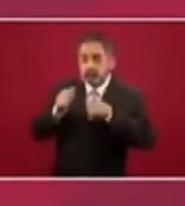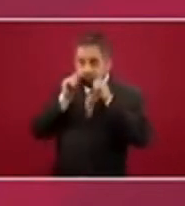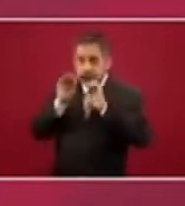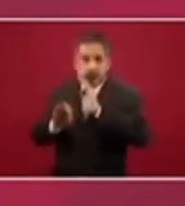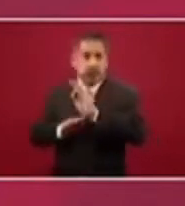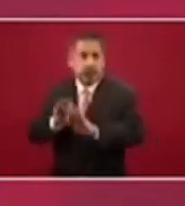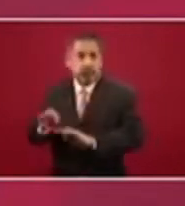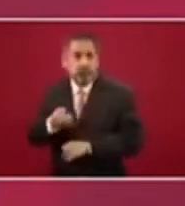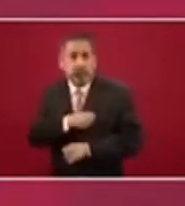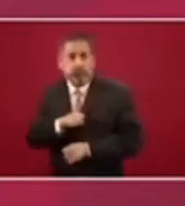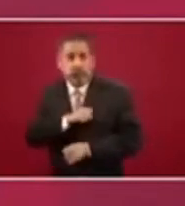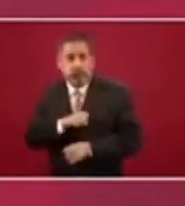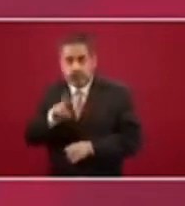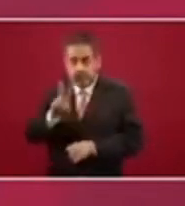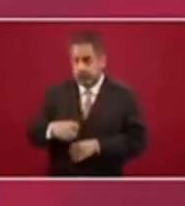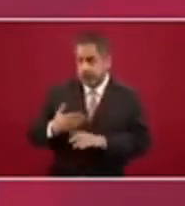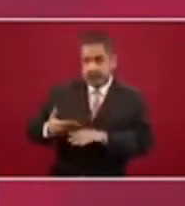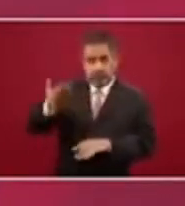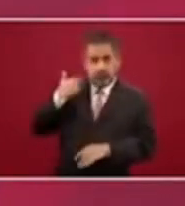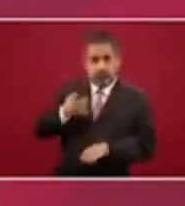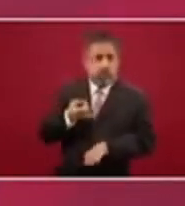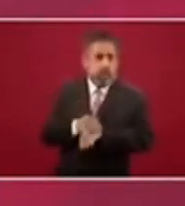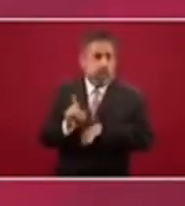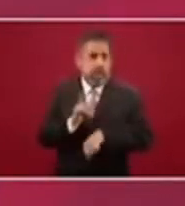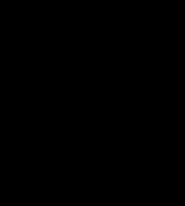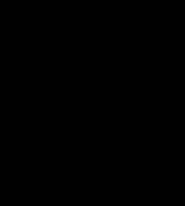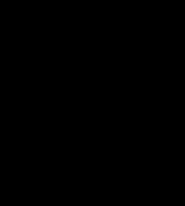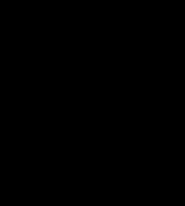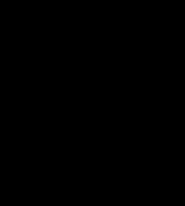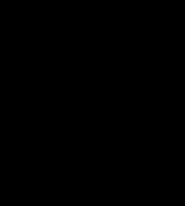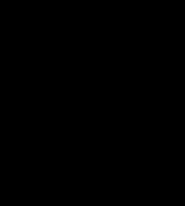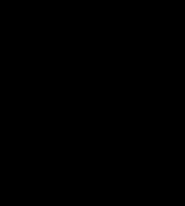University of Lisbon in Portugal.